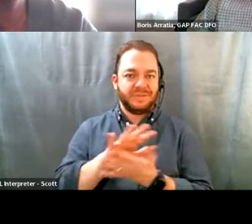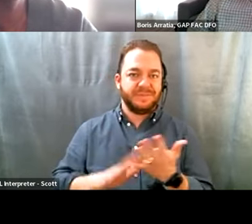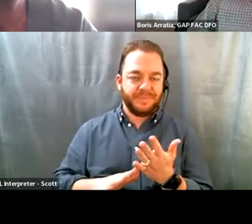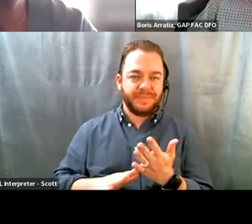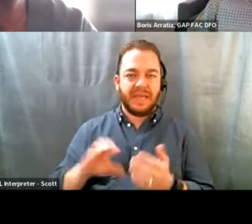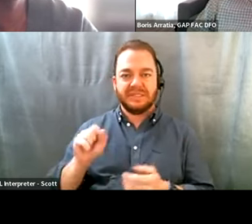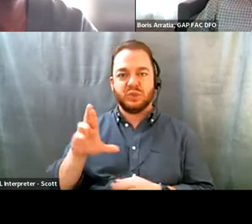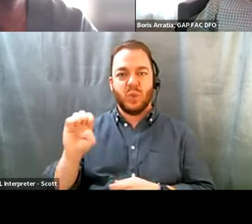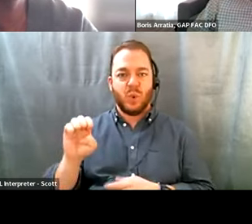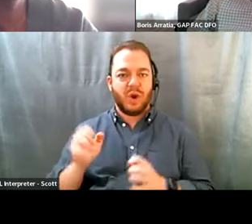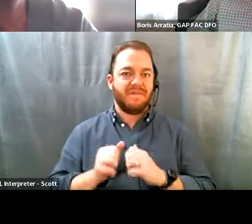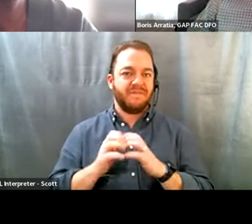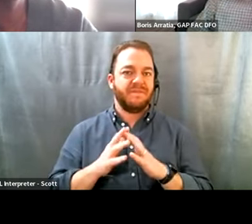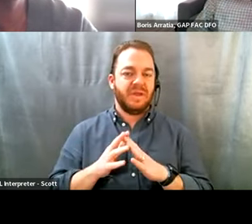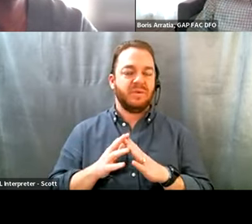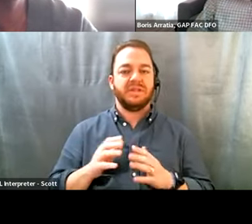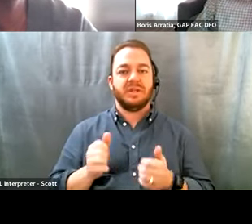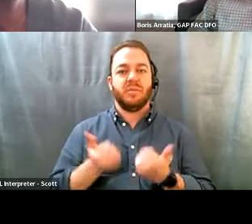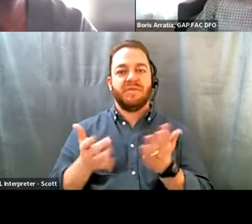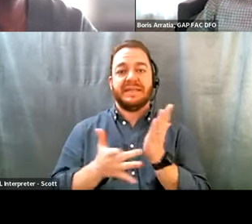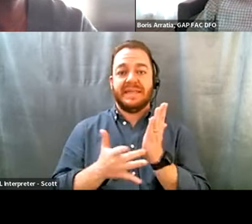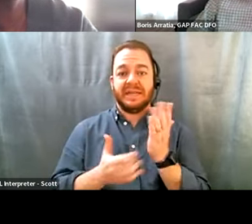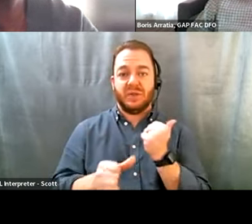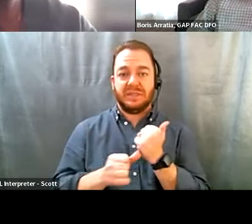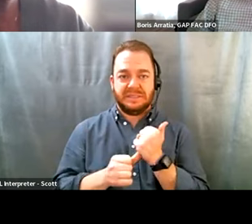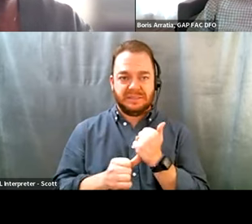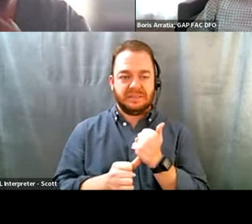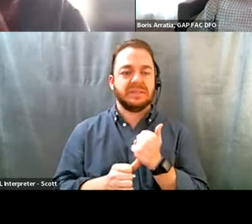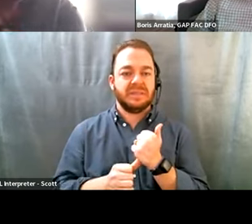SCORE Foundation, provide technical assistance.